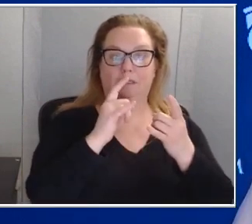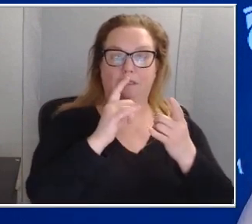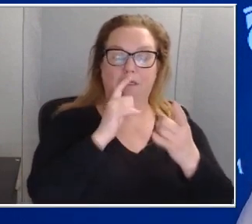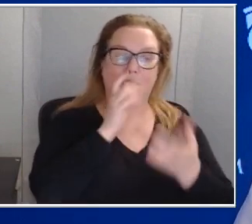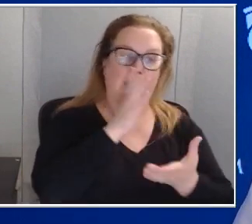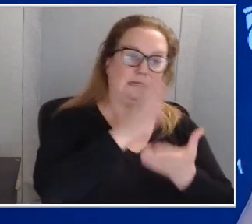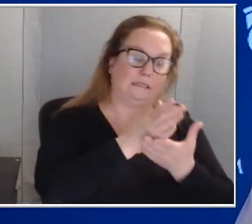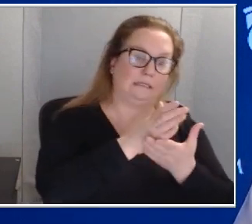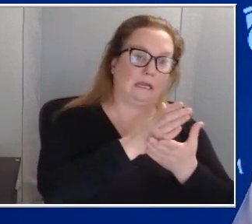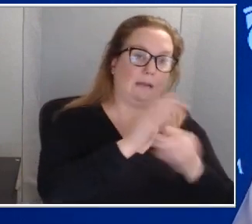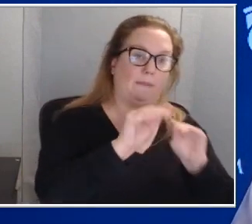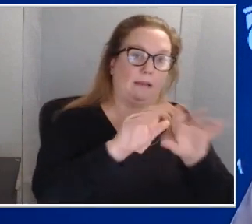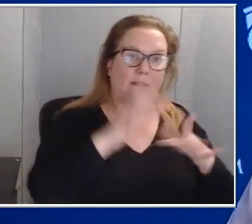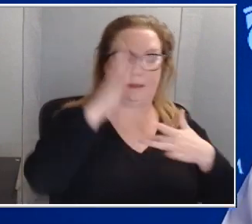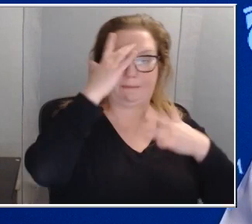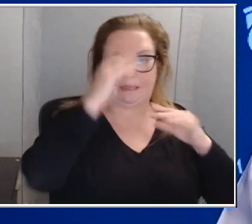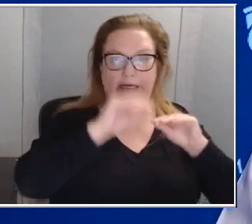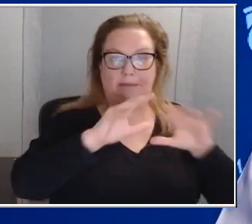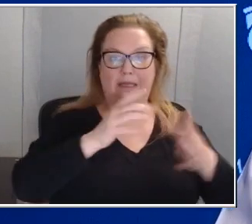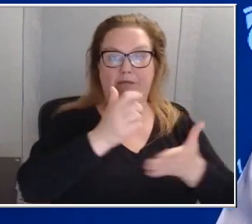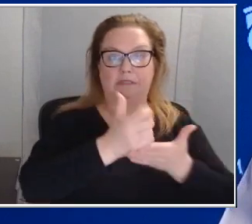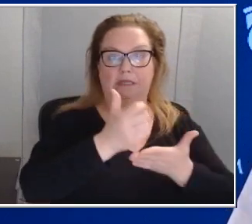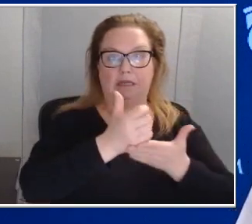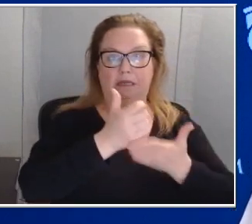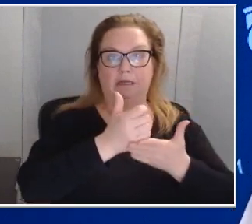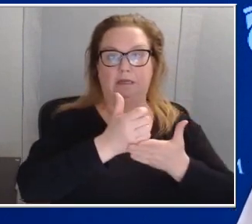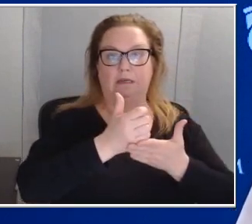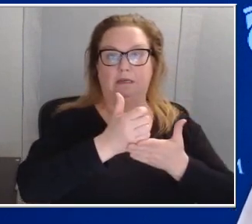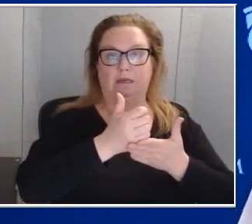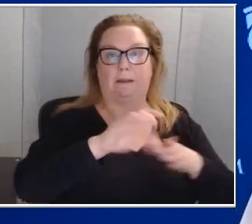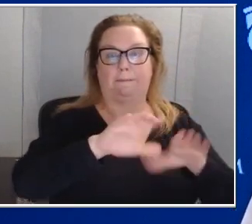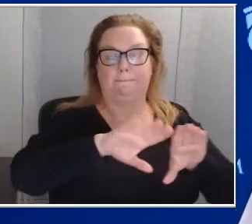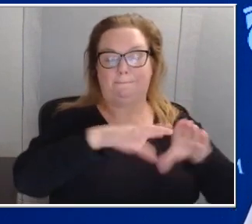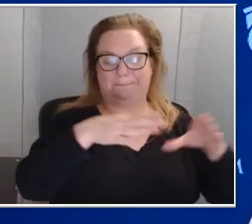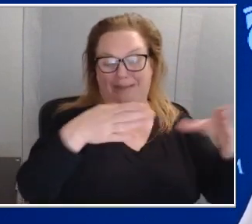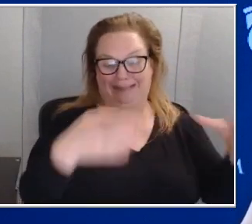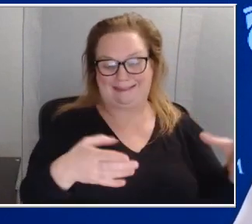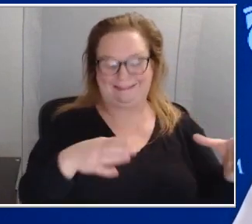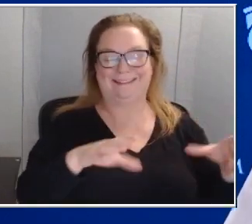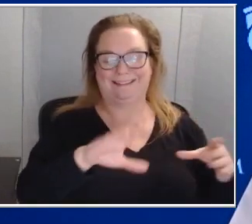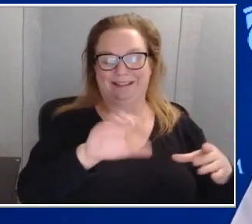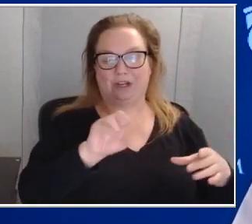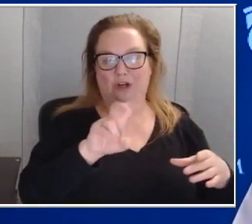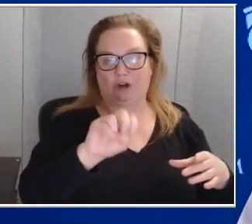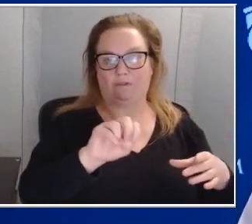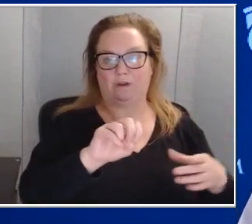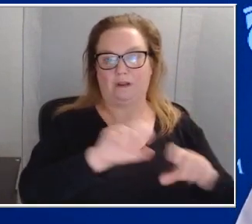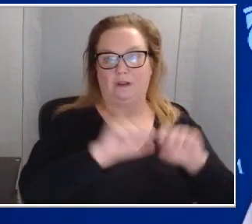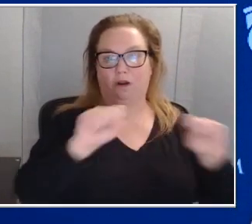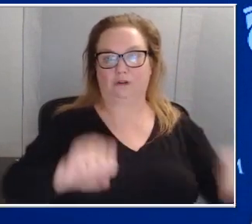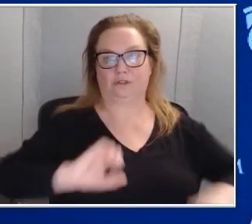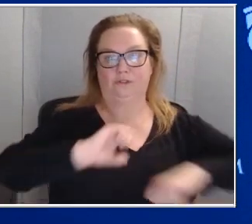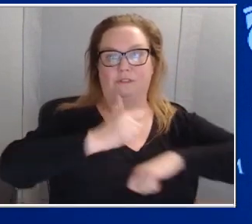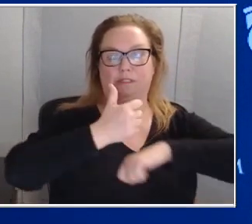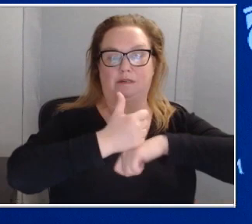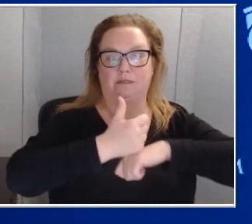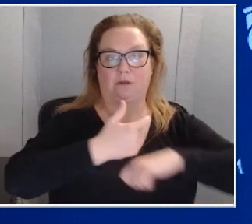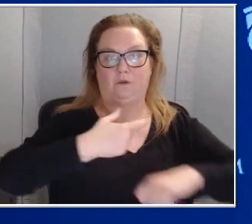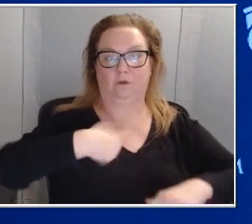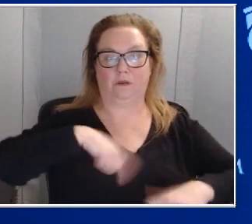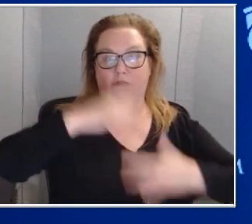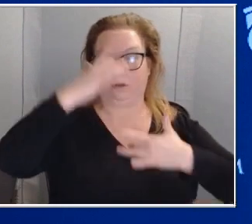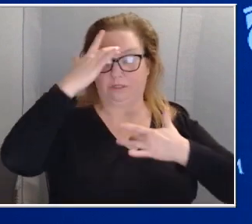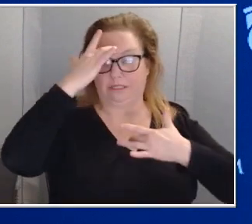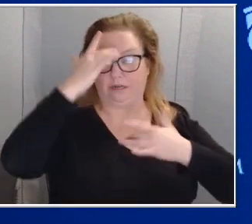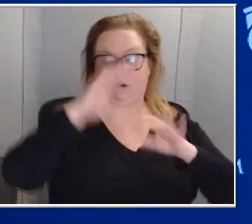the pandemic. It was to help Bend the curve. Bend the curve. Get our systems and protocols in place so that when you're sick or your loved one's